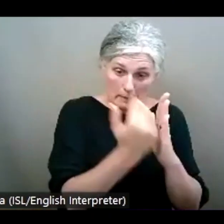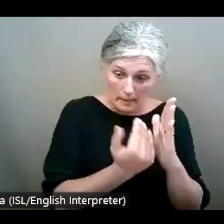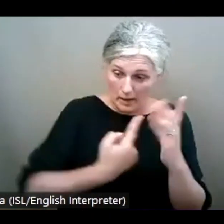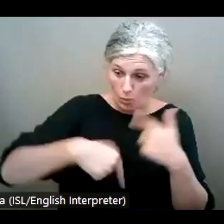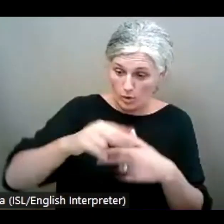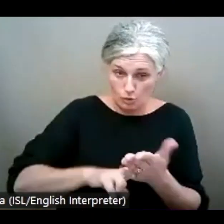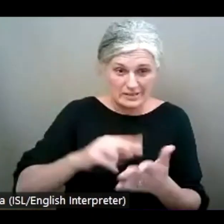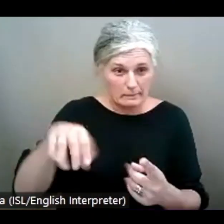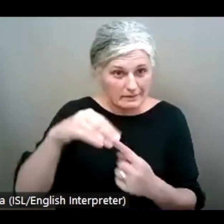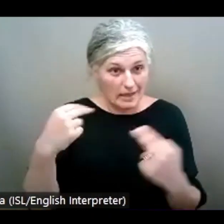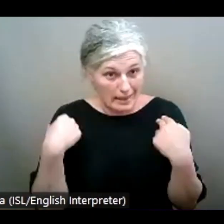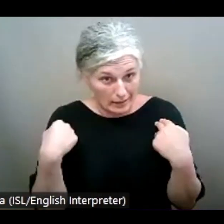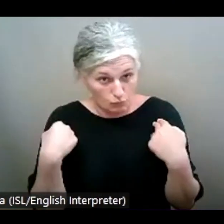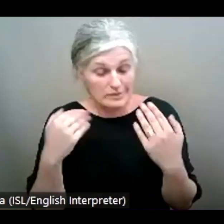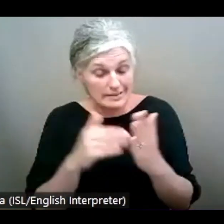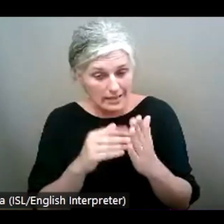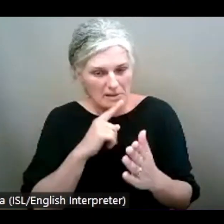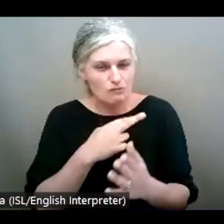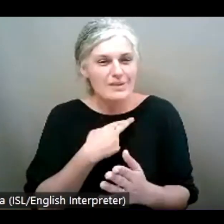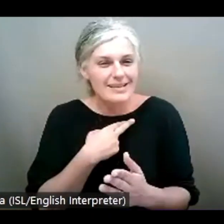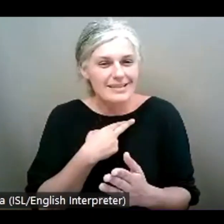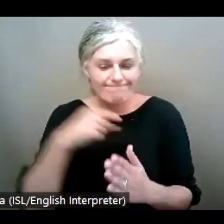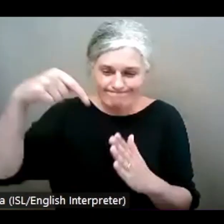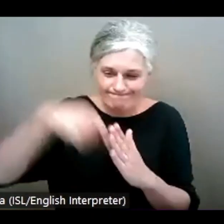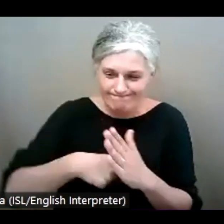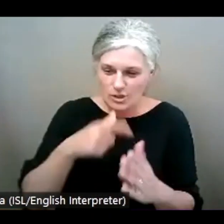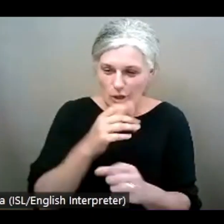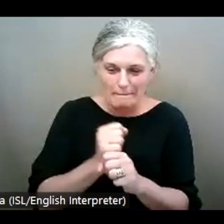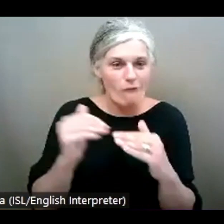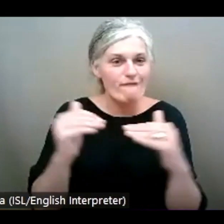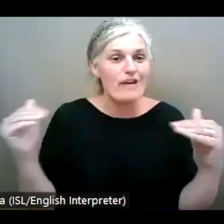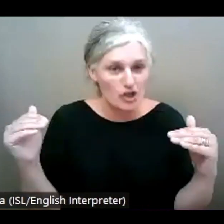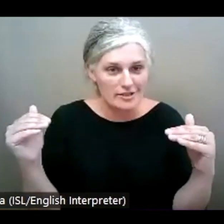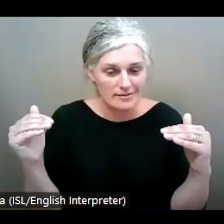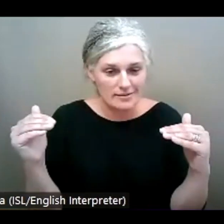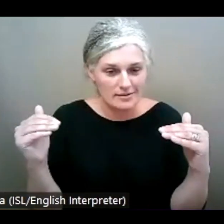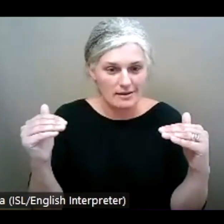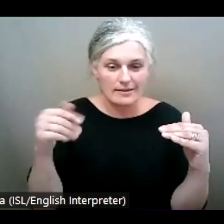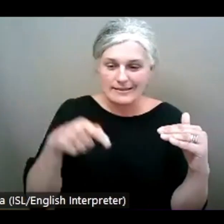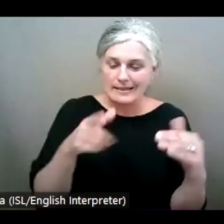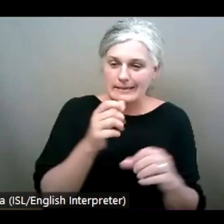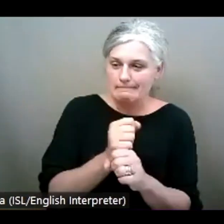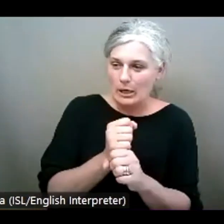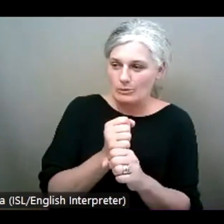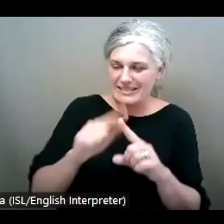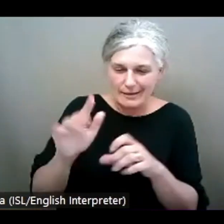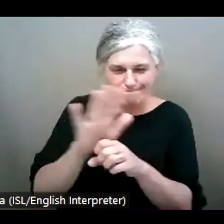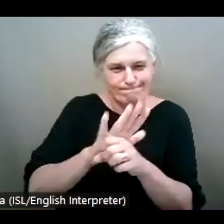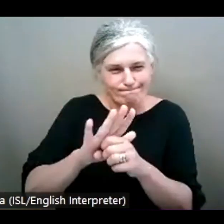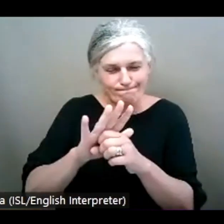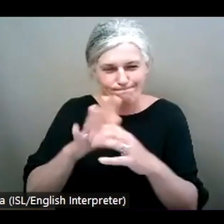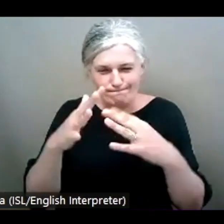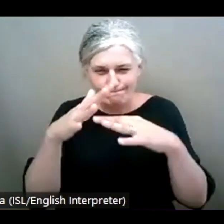and stuff like that. But I think essentially it really is about fairness. It's about it's that gray area between the